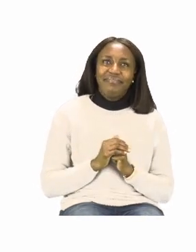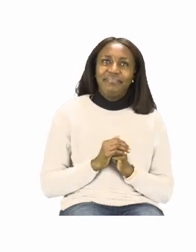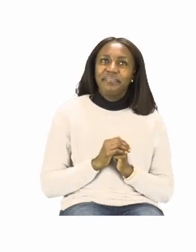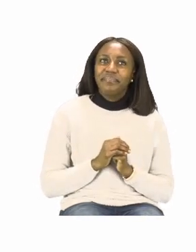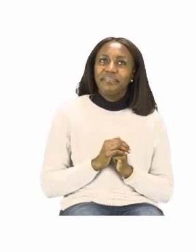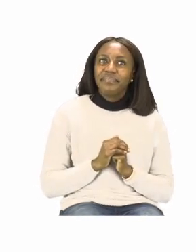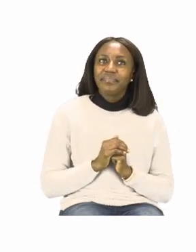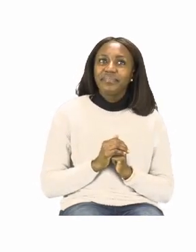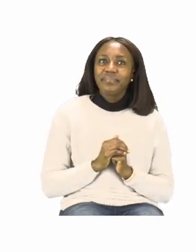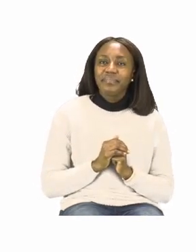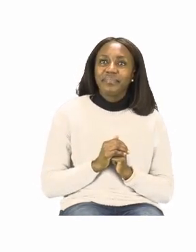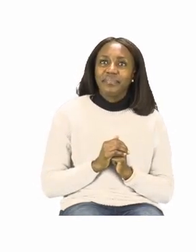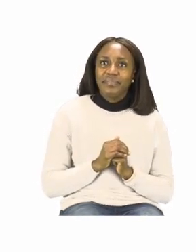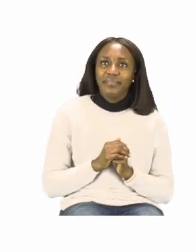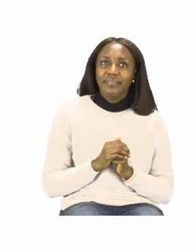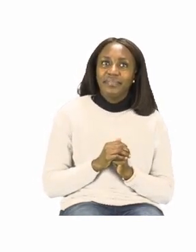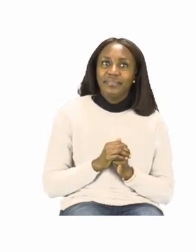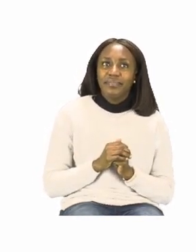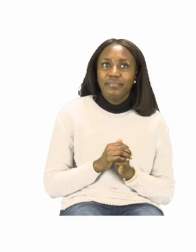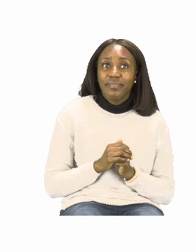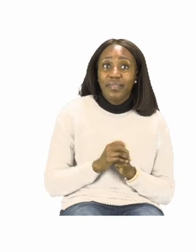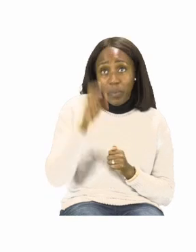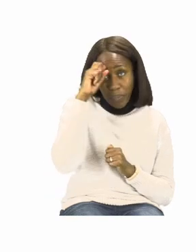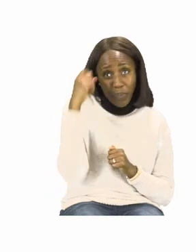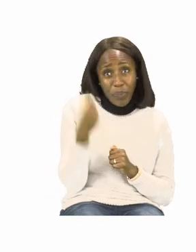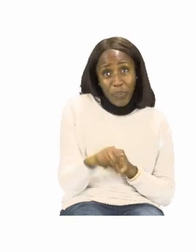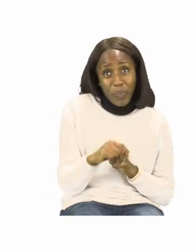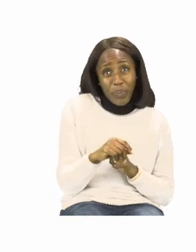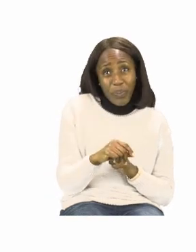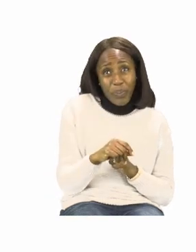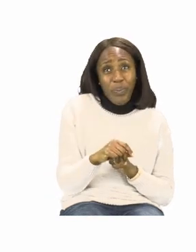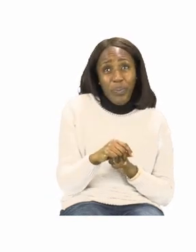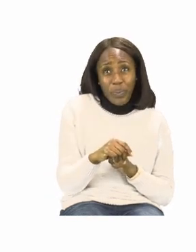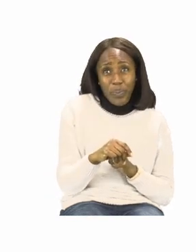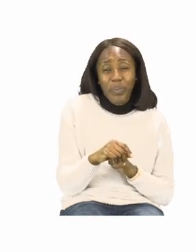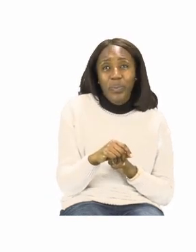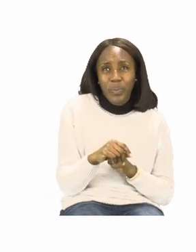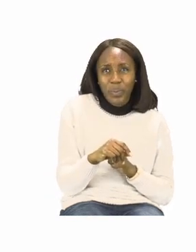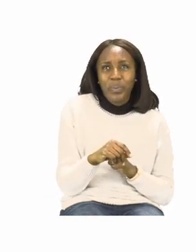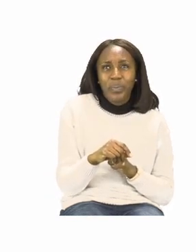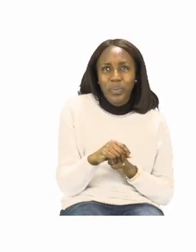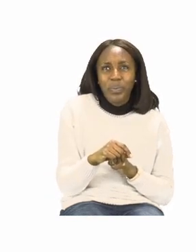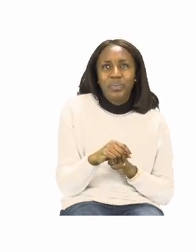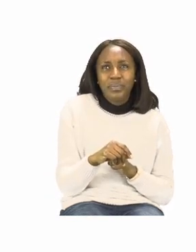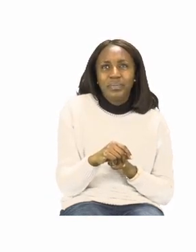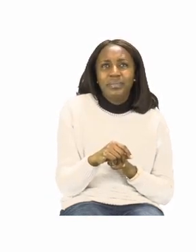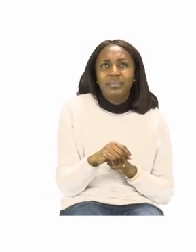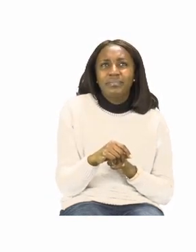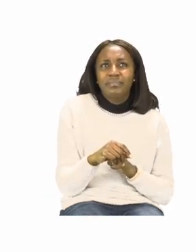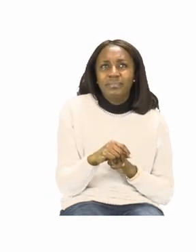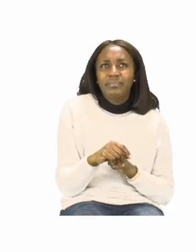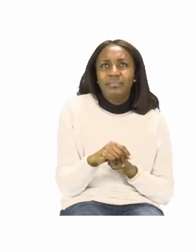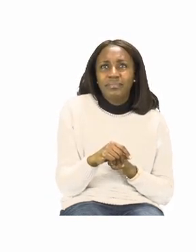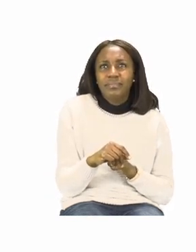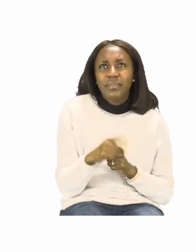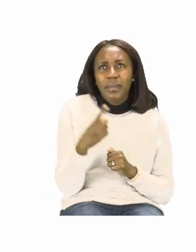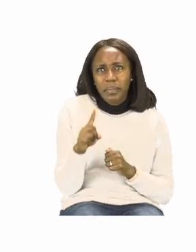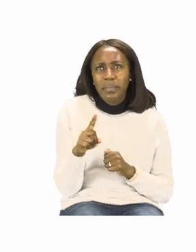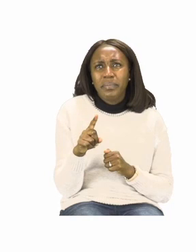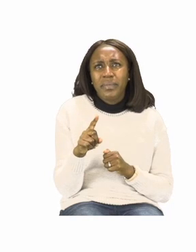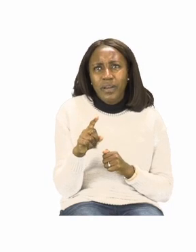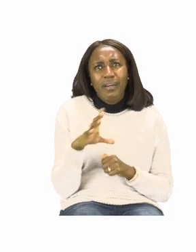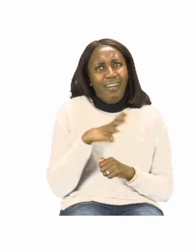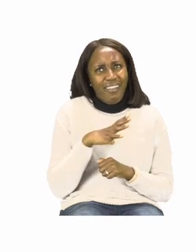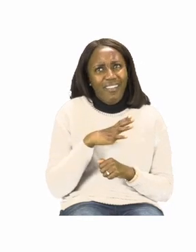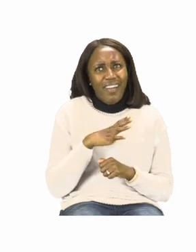temperature. The word warm is almost opposite of cool, except it is a comfortable